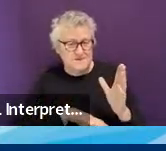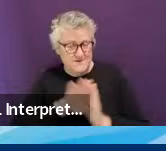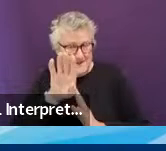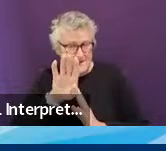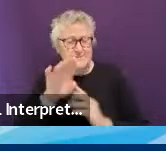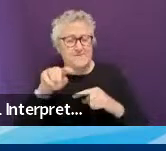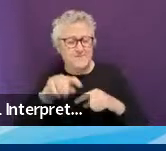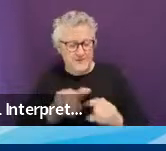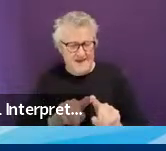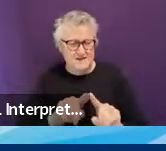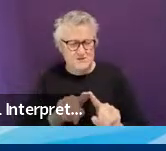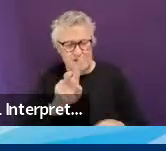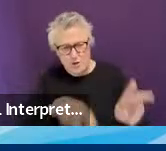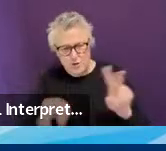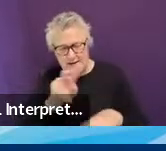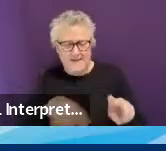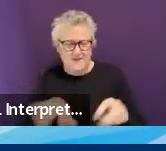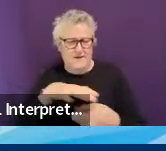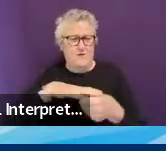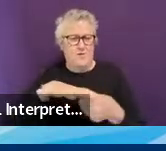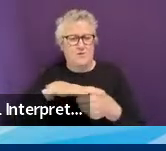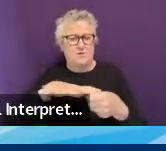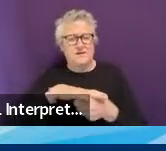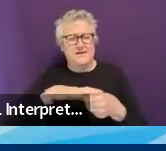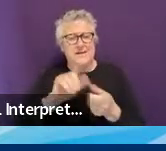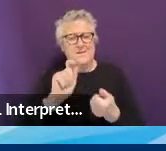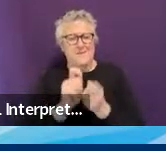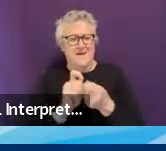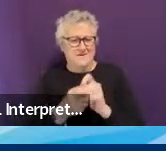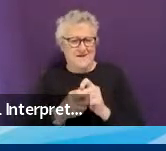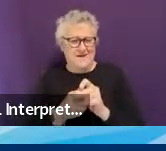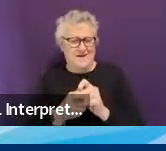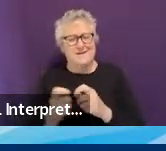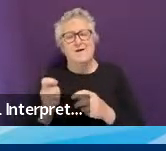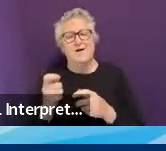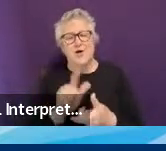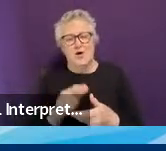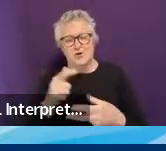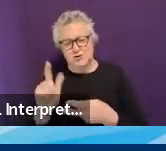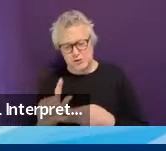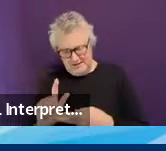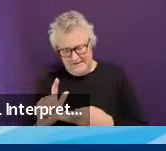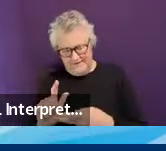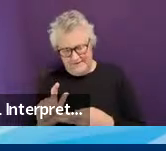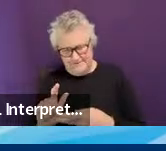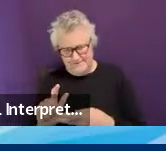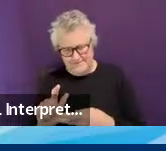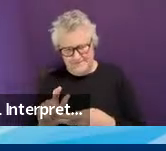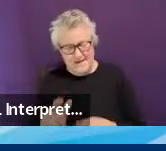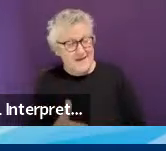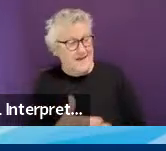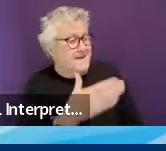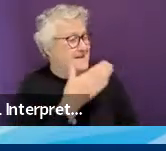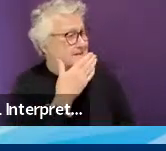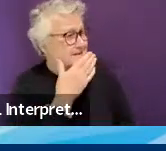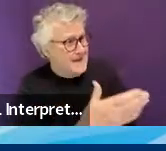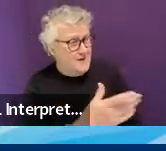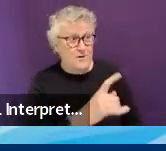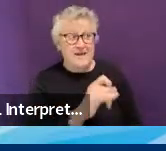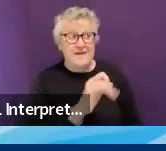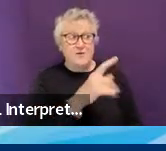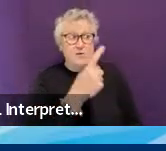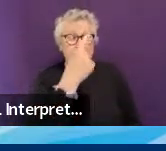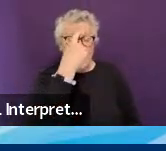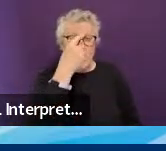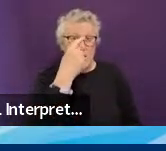locally preferred alternative. Thank you, Millicent Williams. And if you thought that transit presentation was fast, watch me go through